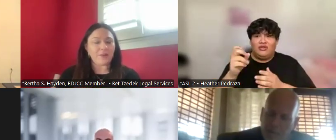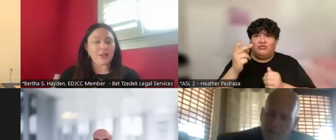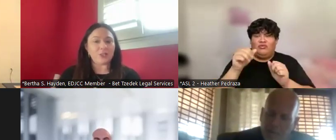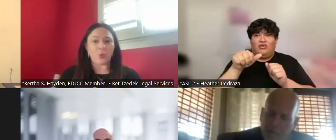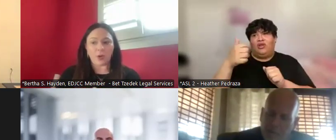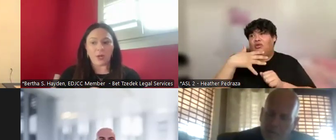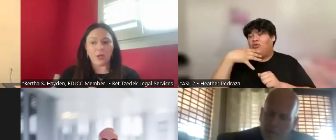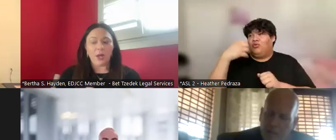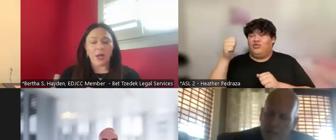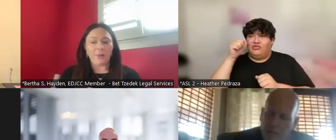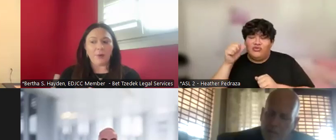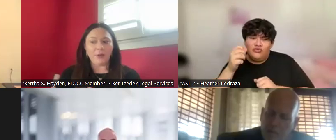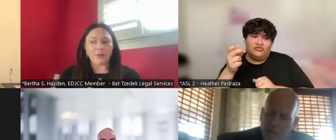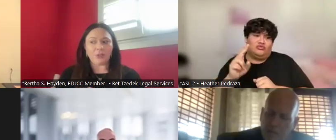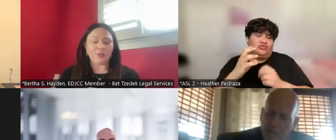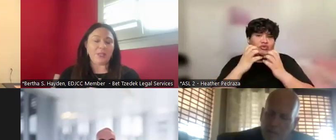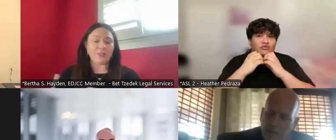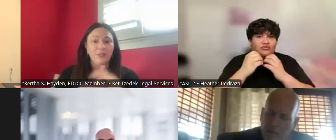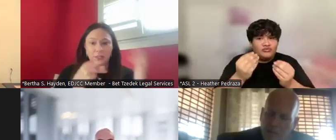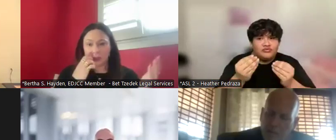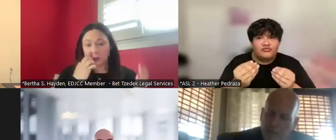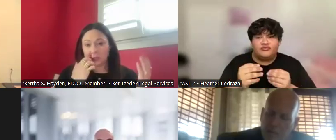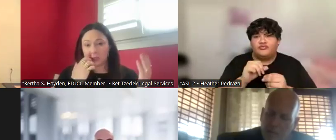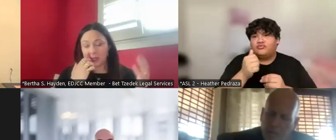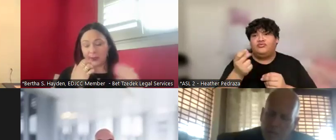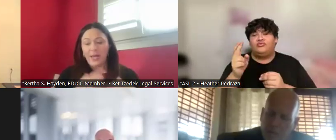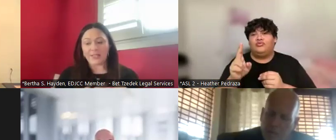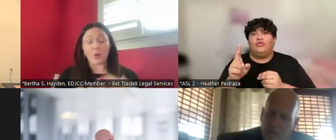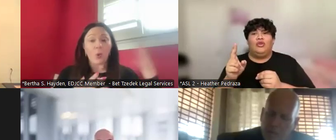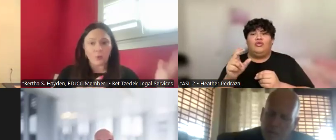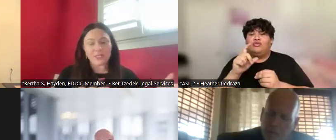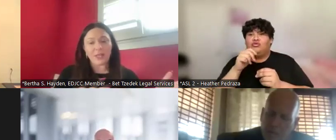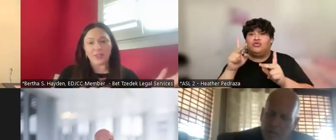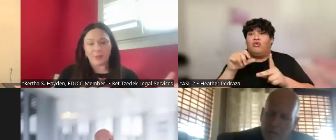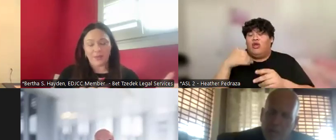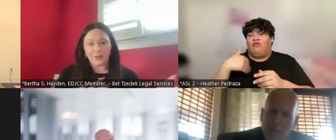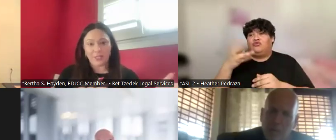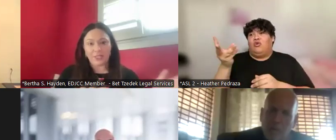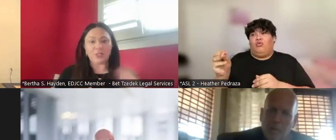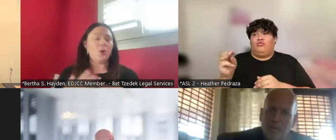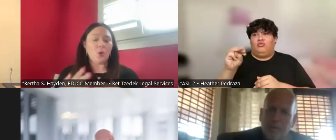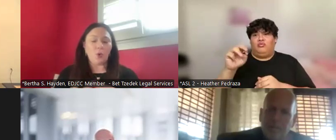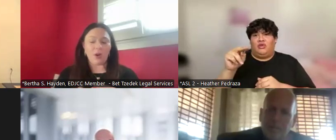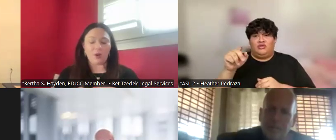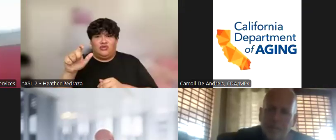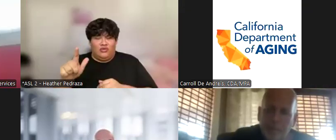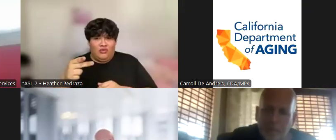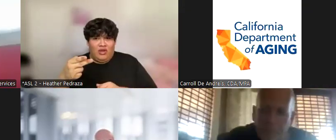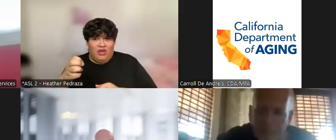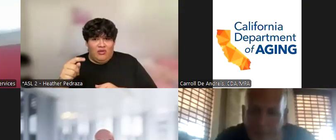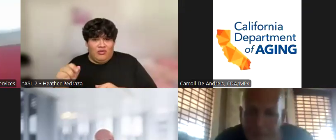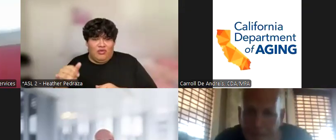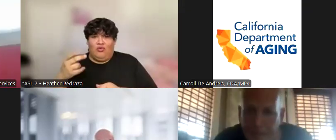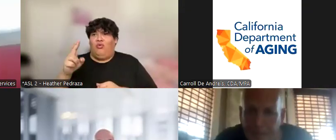who are caregivers or um, to somebody who's even to somebody who has their own mental health or behavioral needs, or older